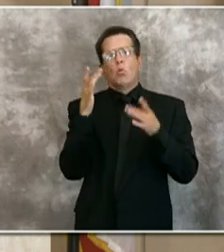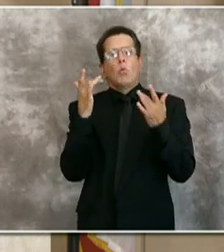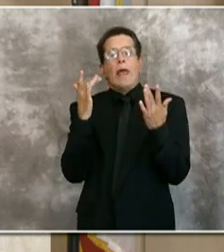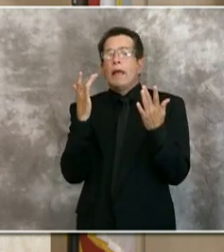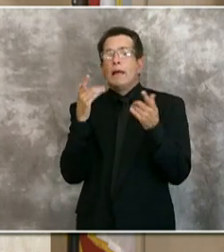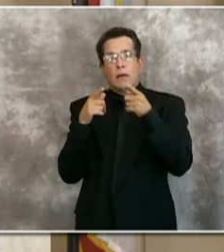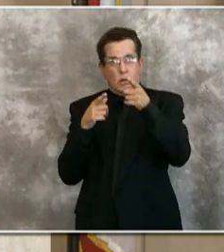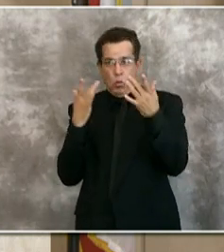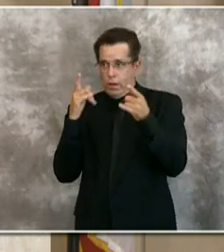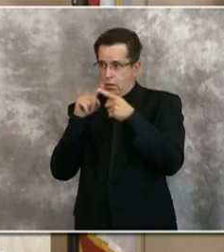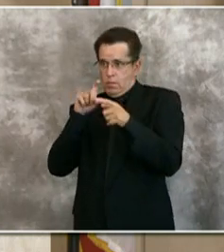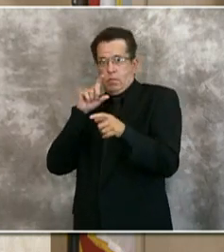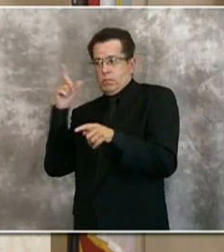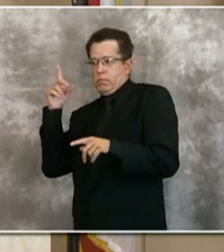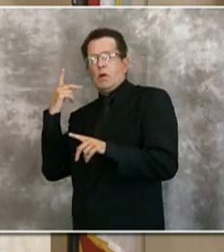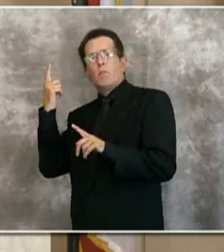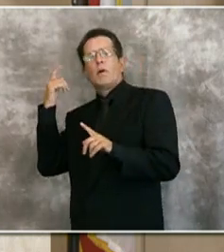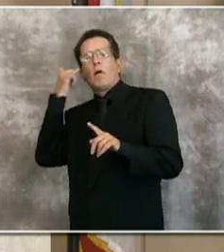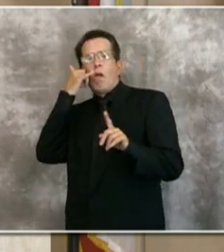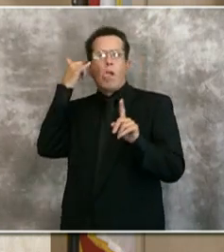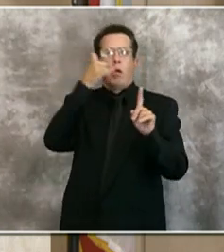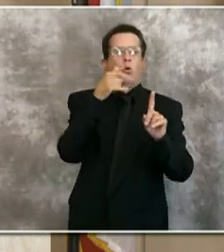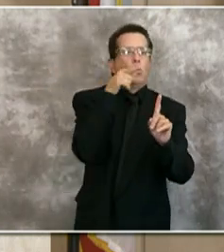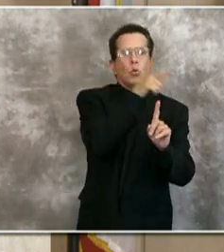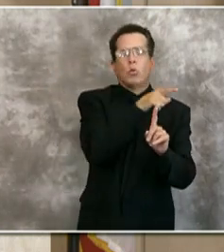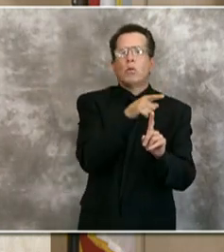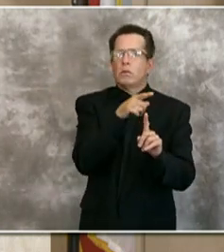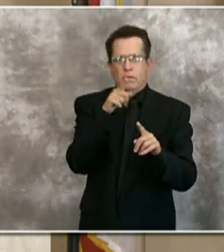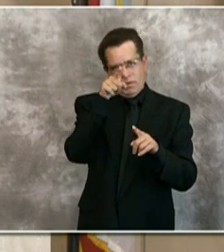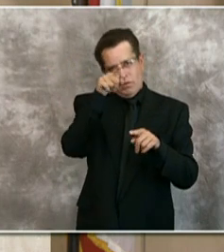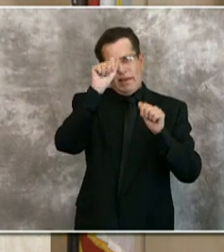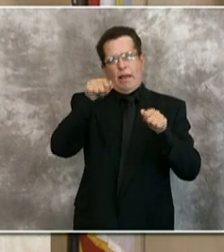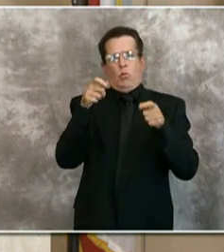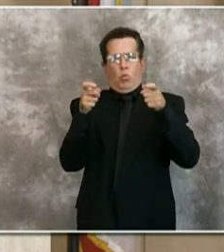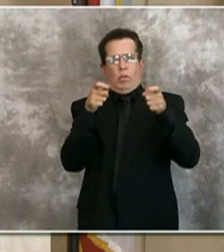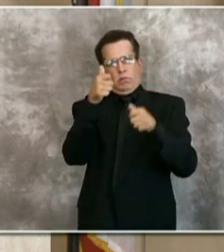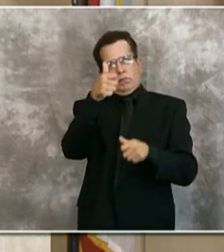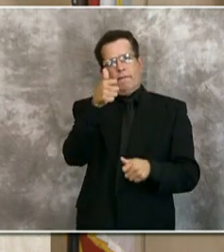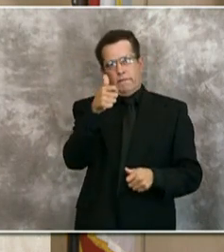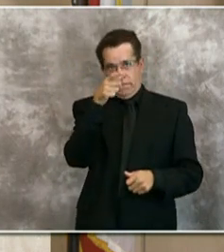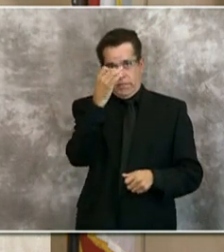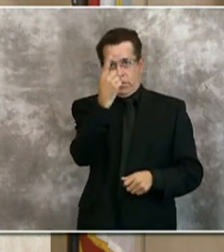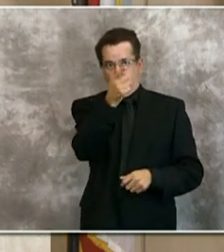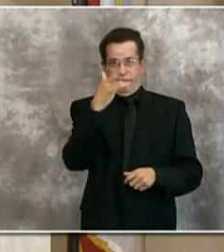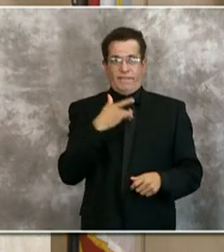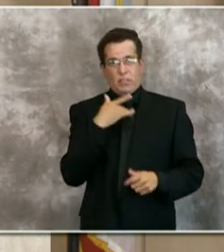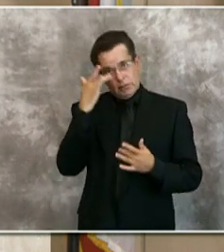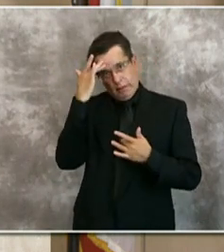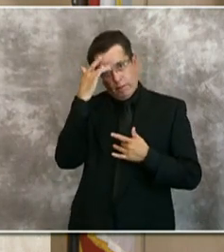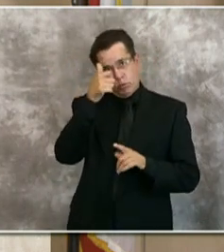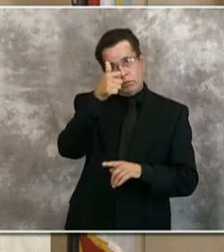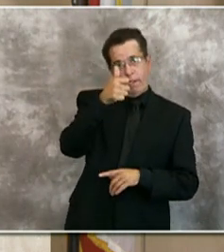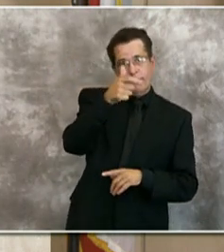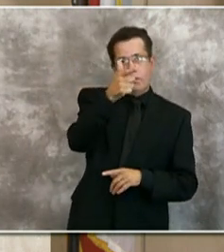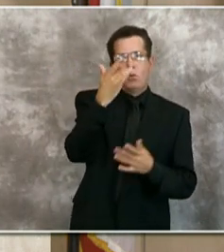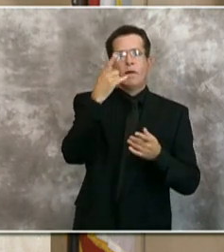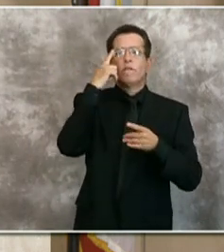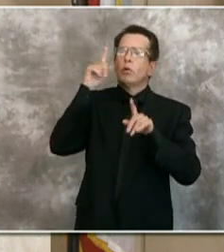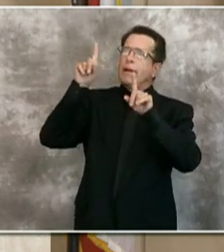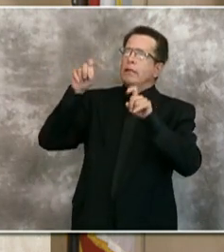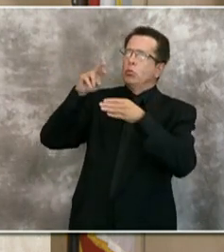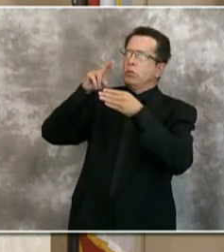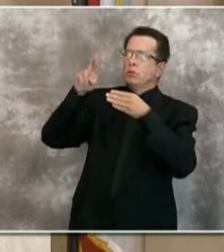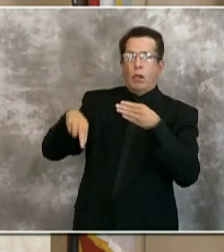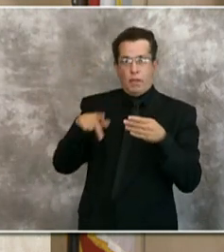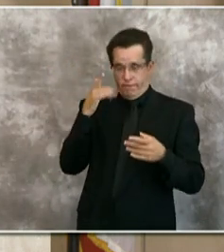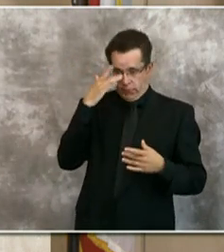contacted. People don't need to wait for a test result to take appropriate action. If someone is sick and they're waiting for a test result,